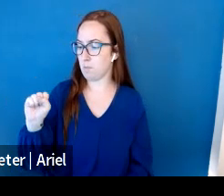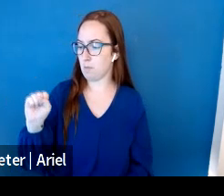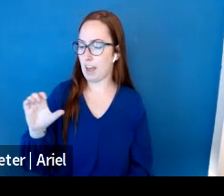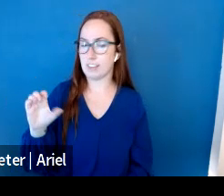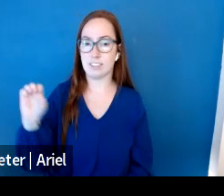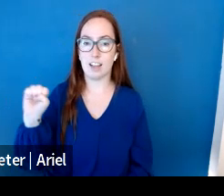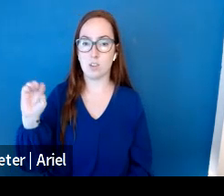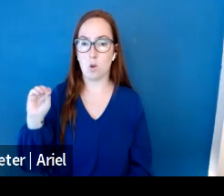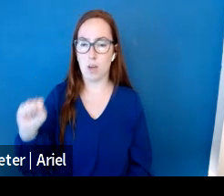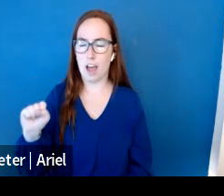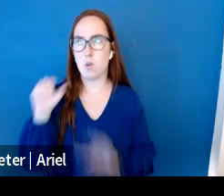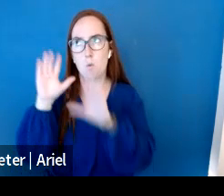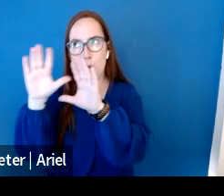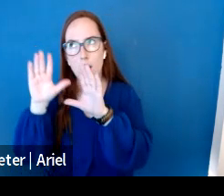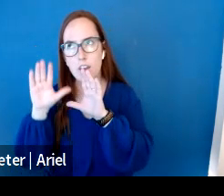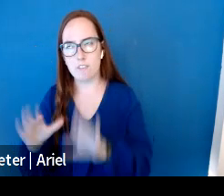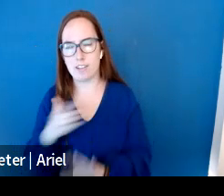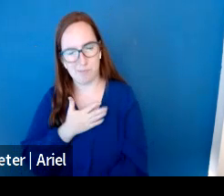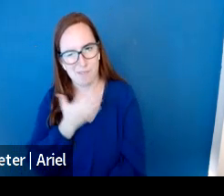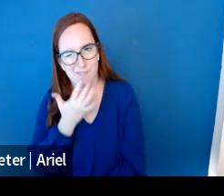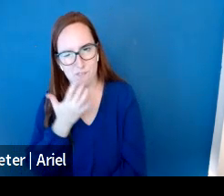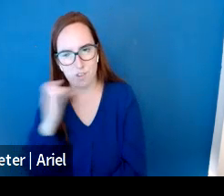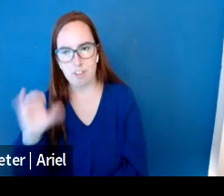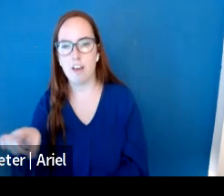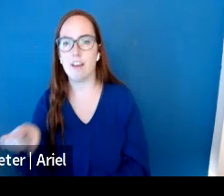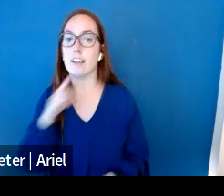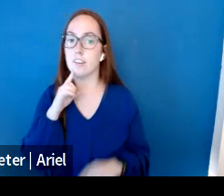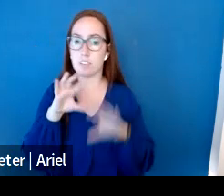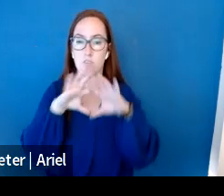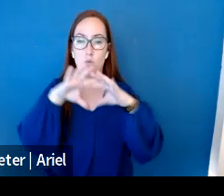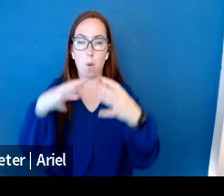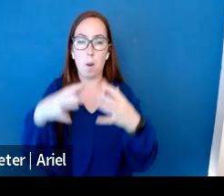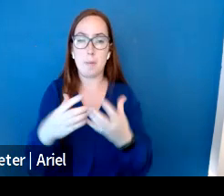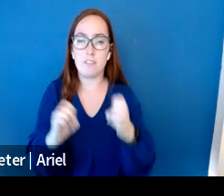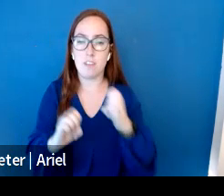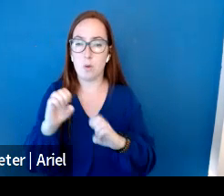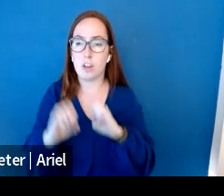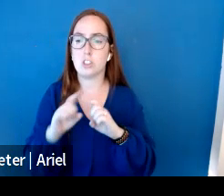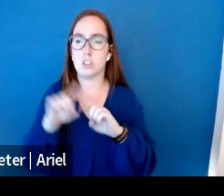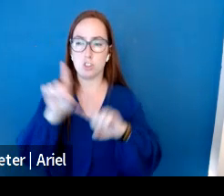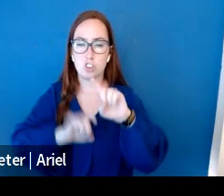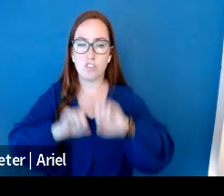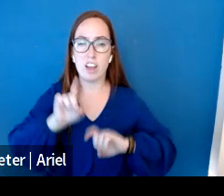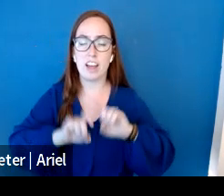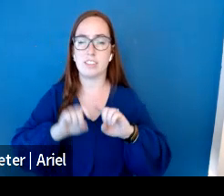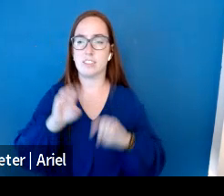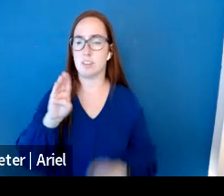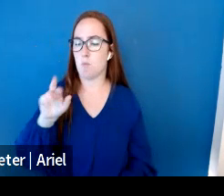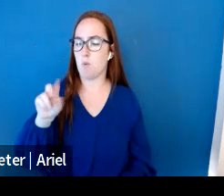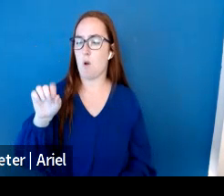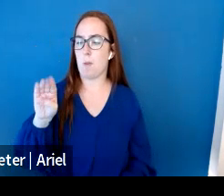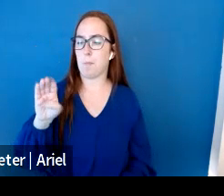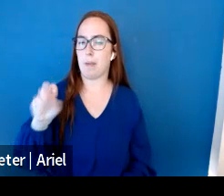wonderful one, it's my favorite. Formative evaluations, surveys, broadband behavioral measures, and